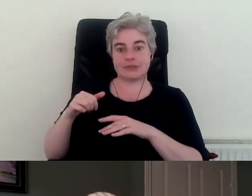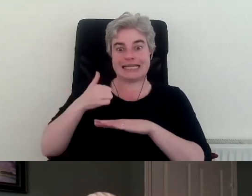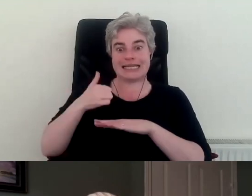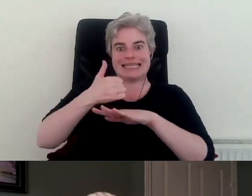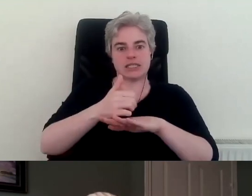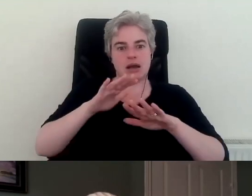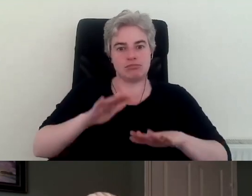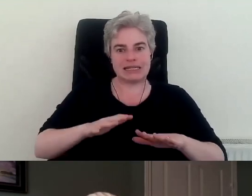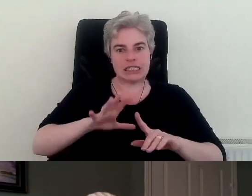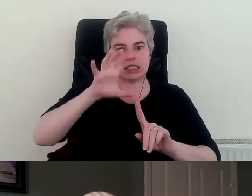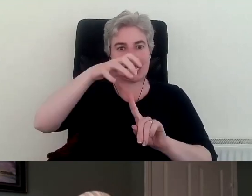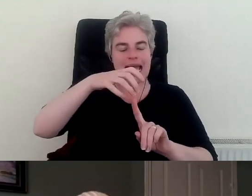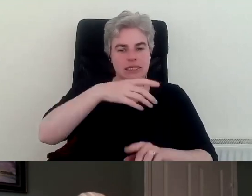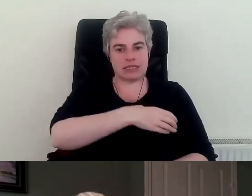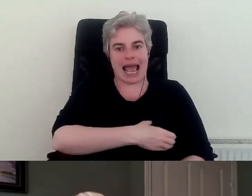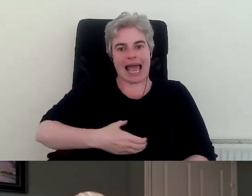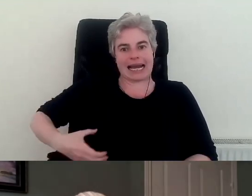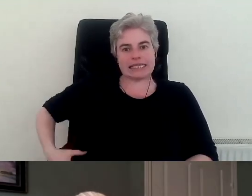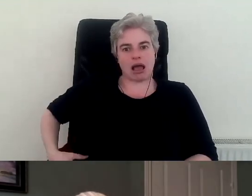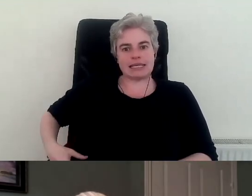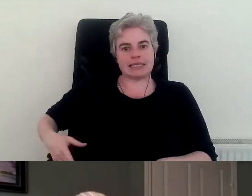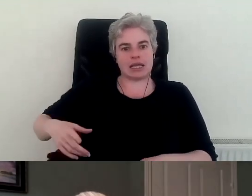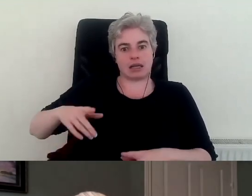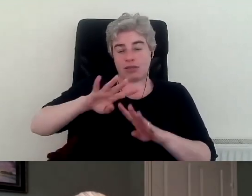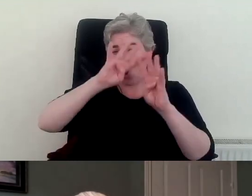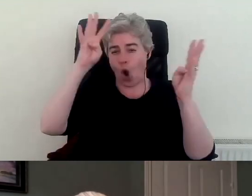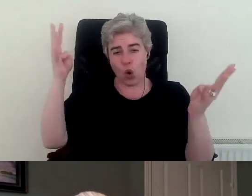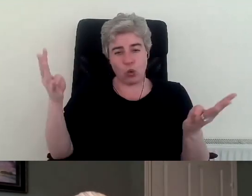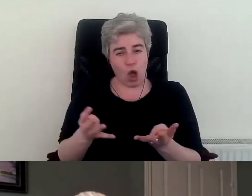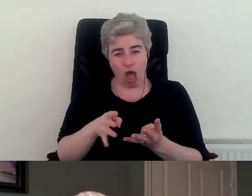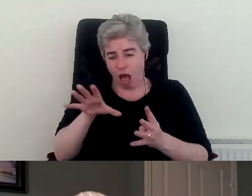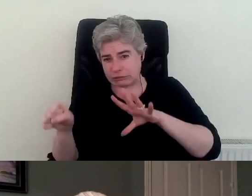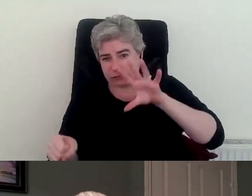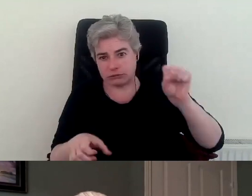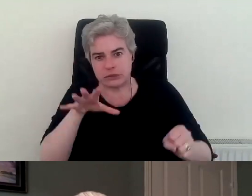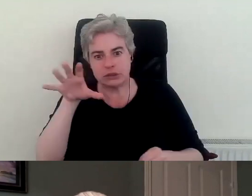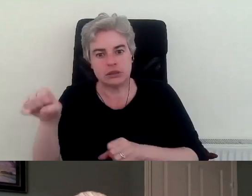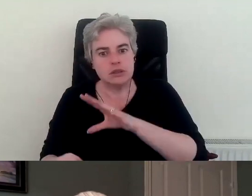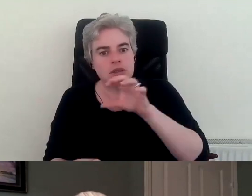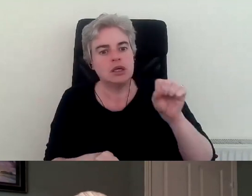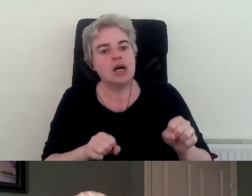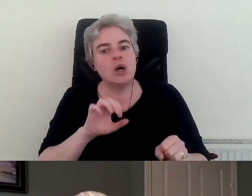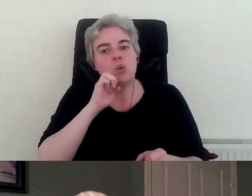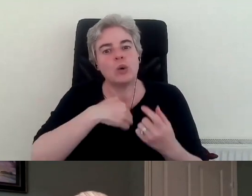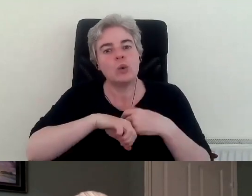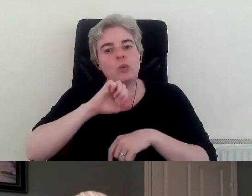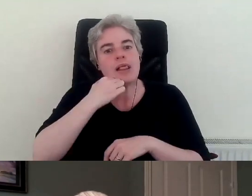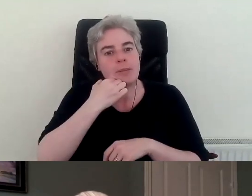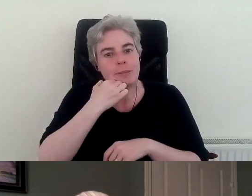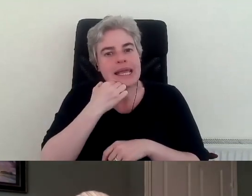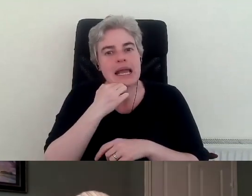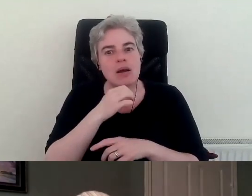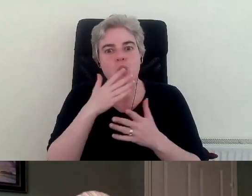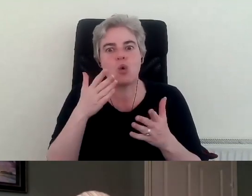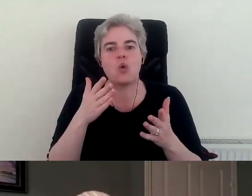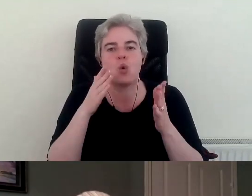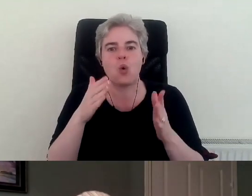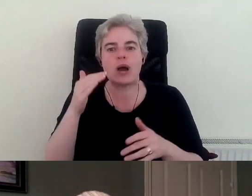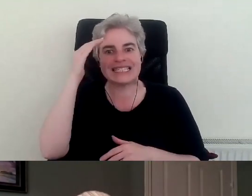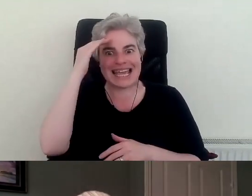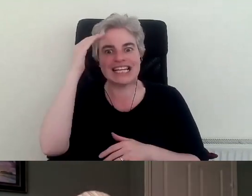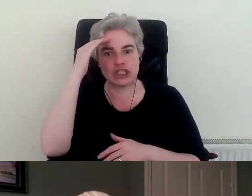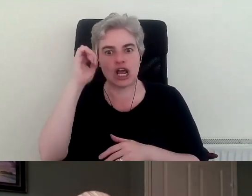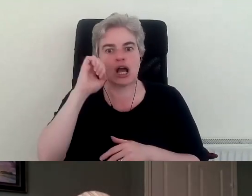of Anglicizing the entire world, we will be in a big danger because